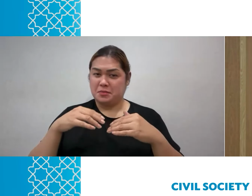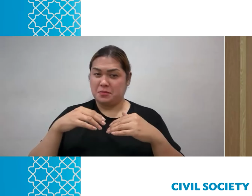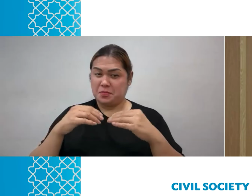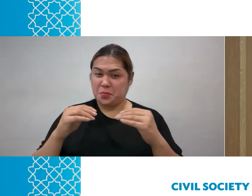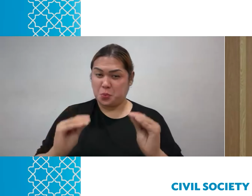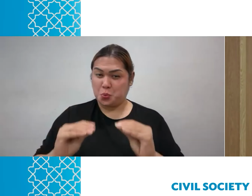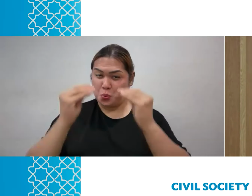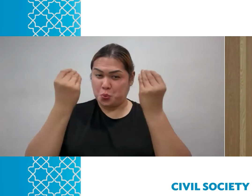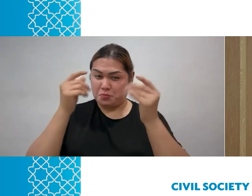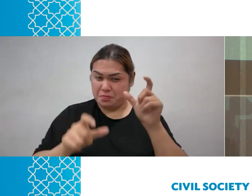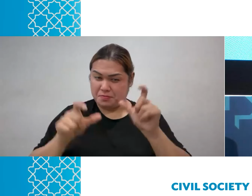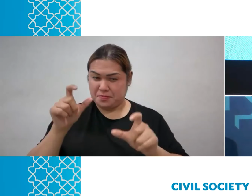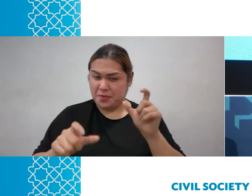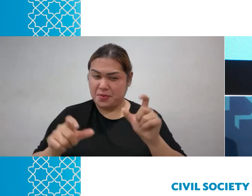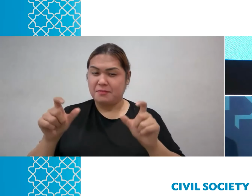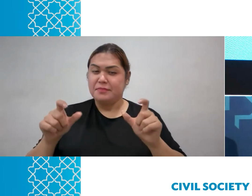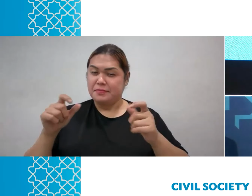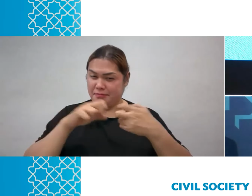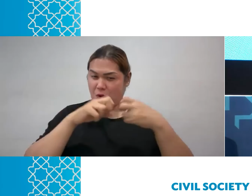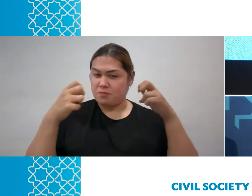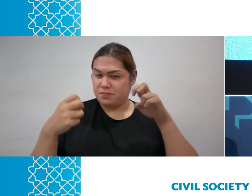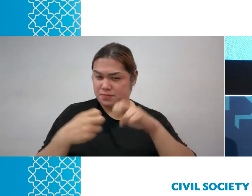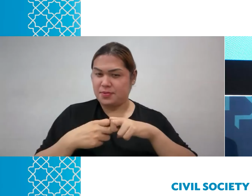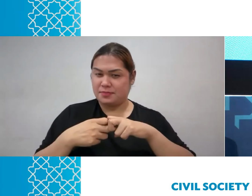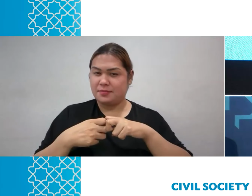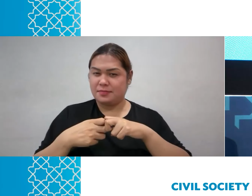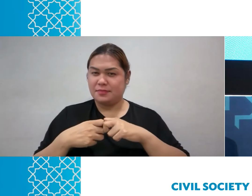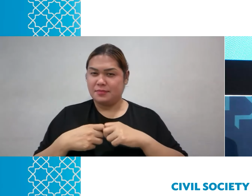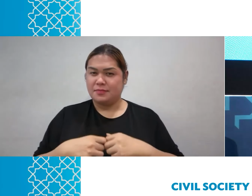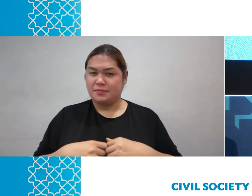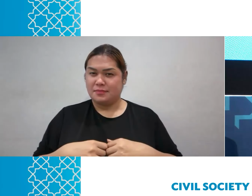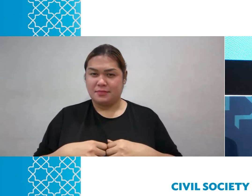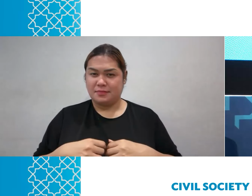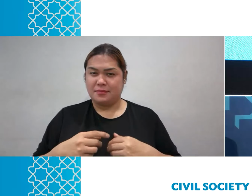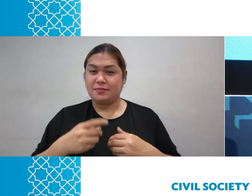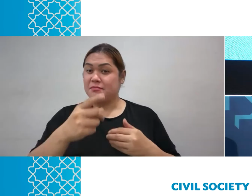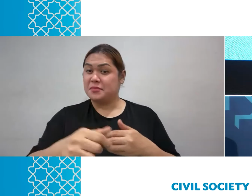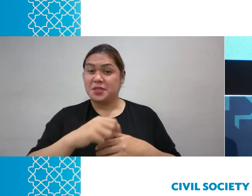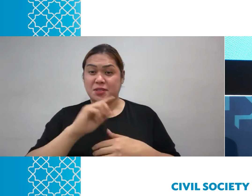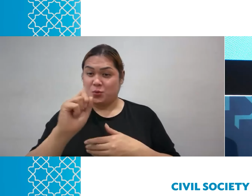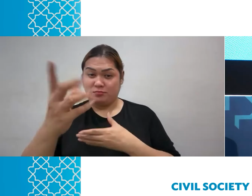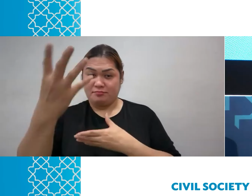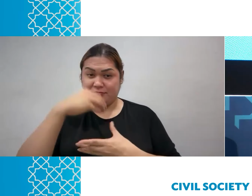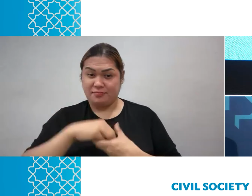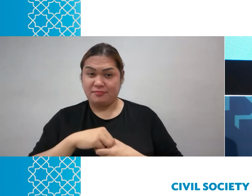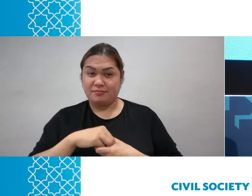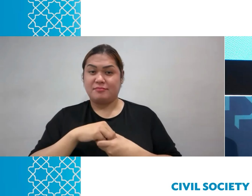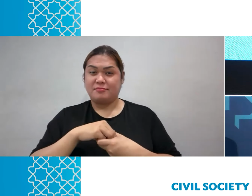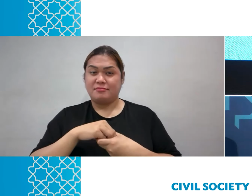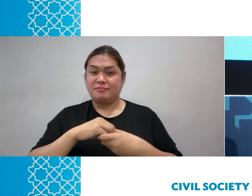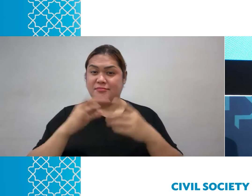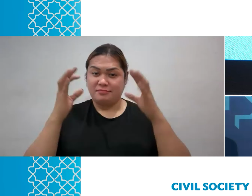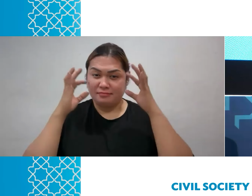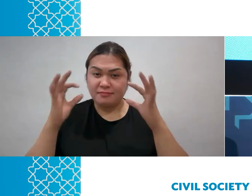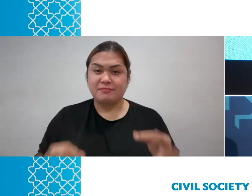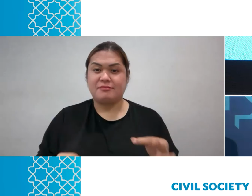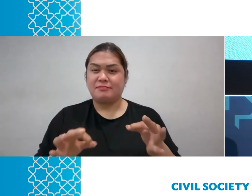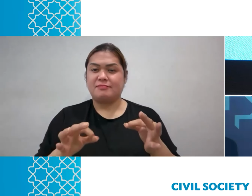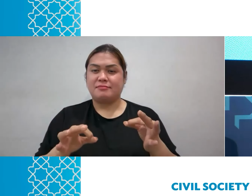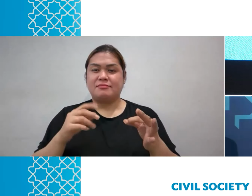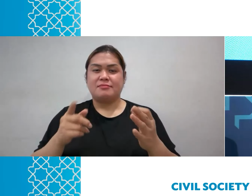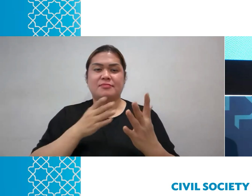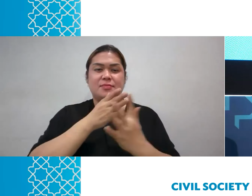change. So if young people will not be incorporated into decision-making things, we will find our ways to, change the